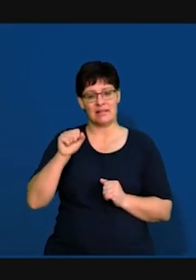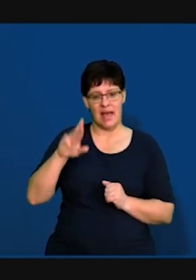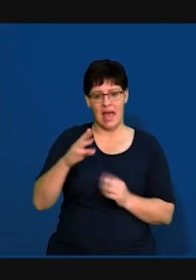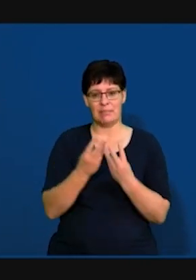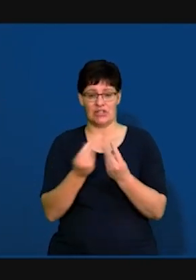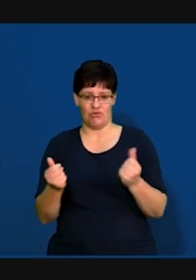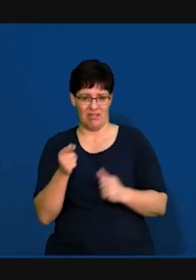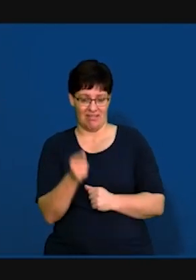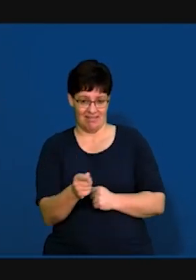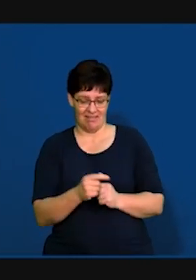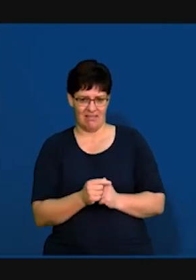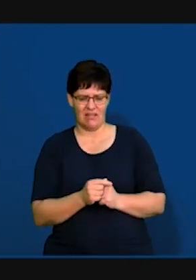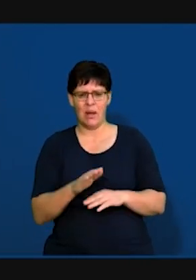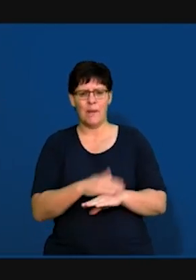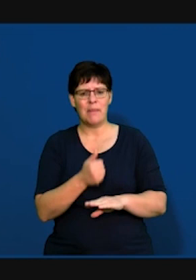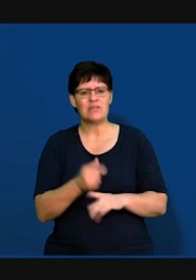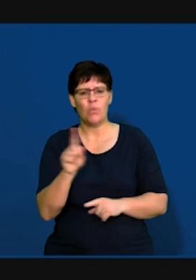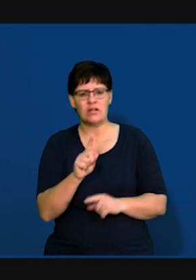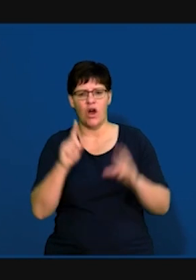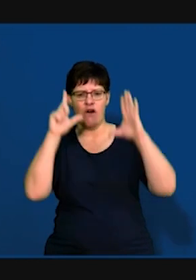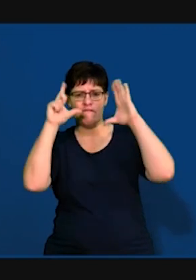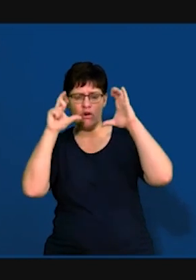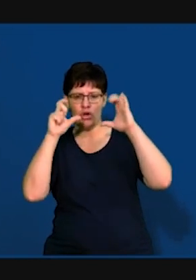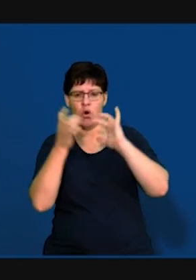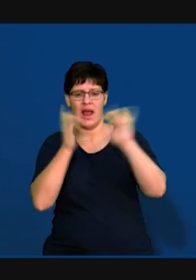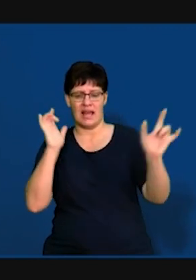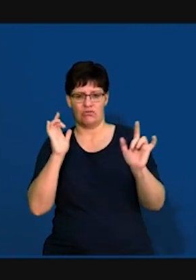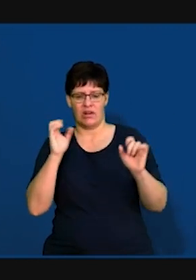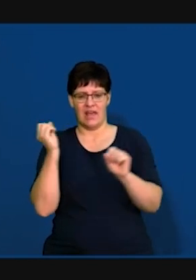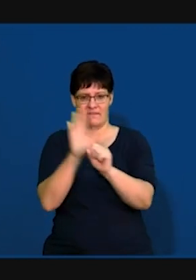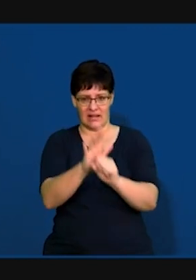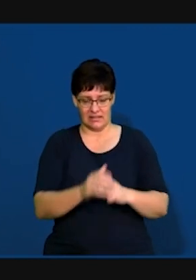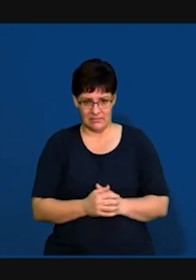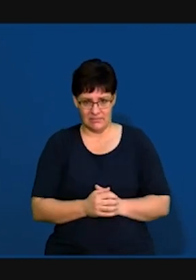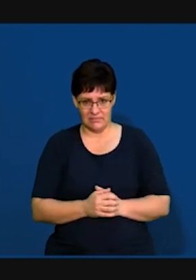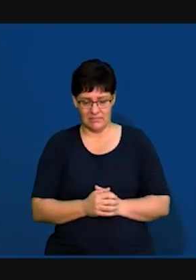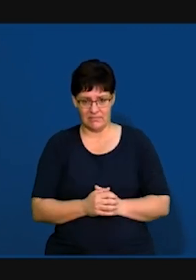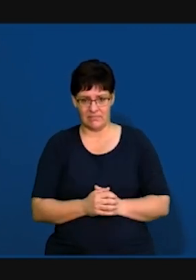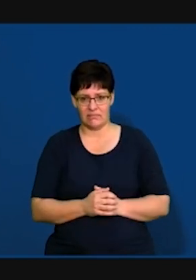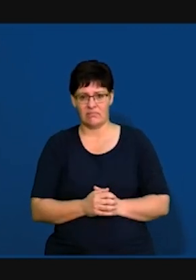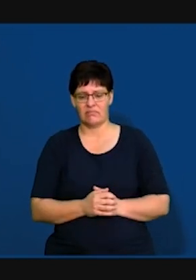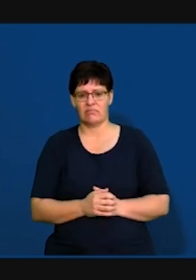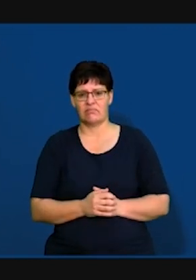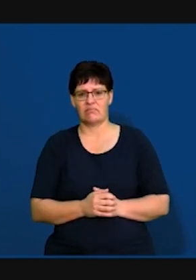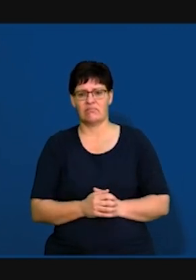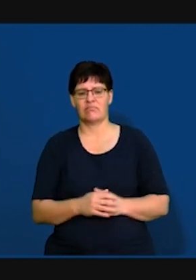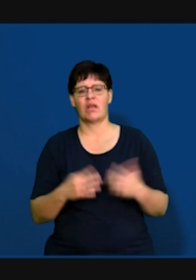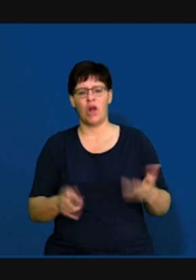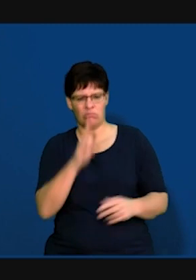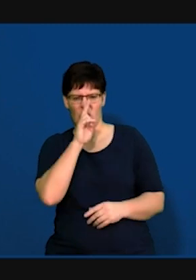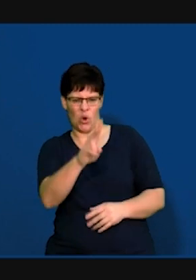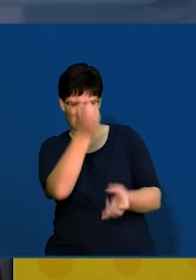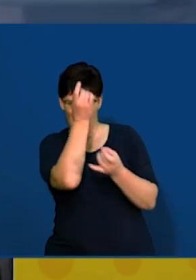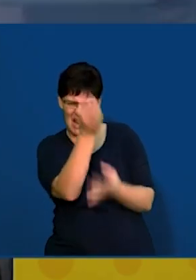is based on the photoelectric effect, right? Okay? Now let's look at the tips,